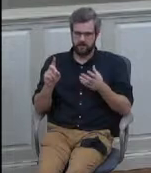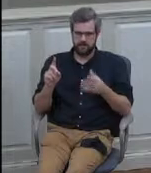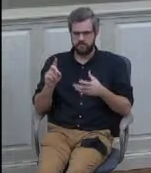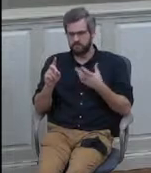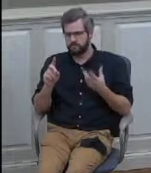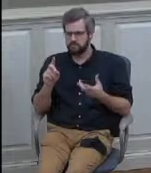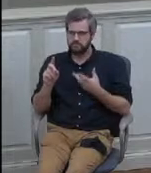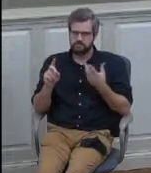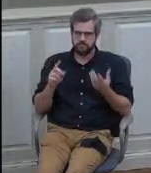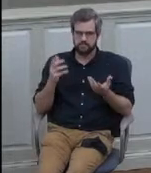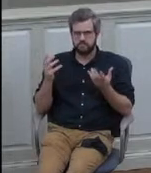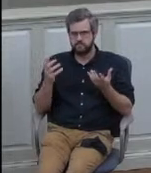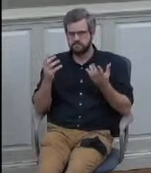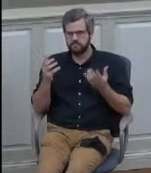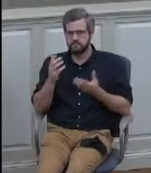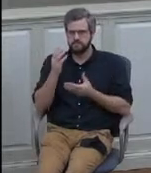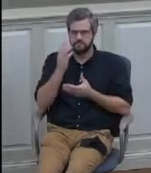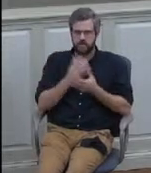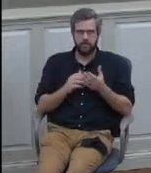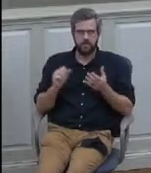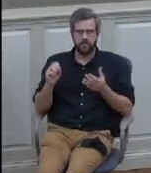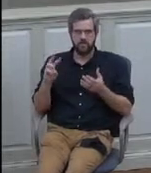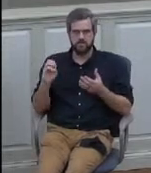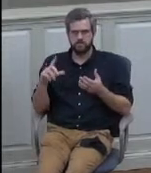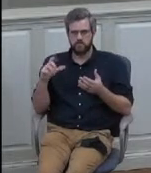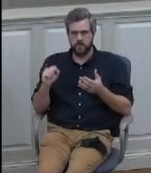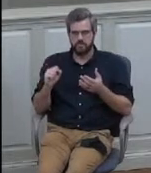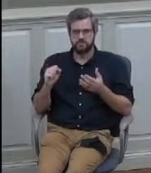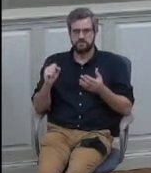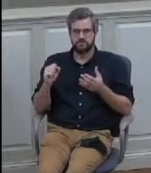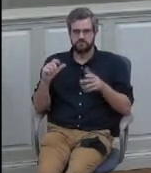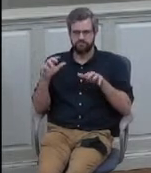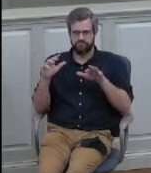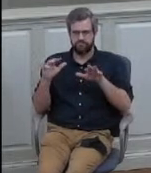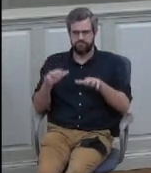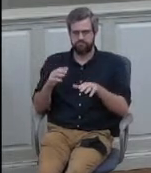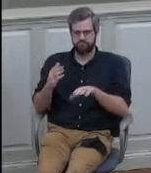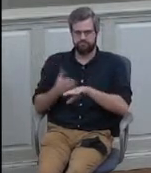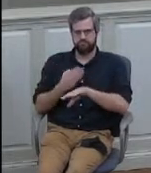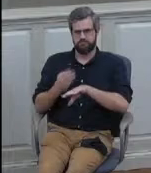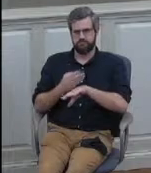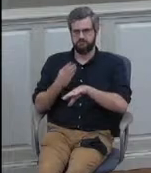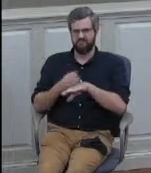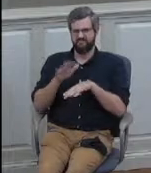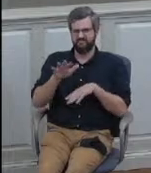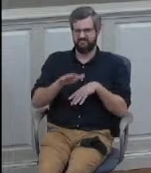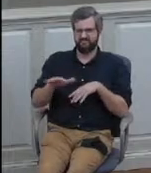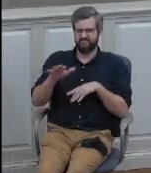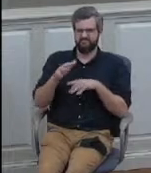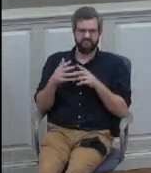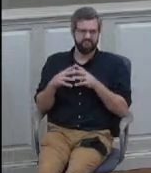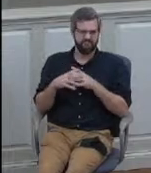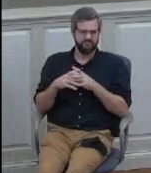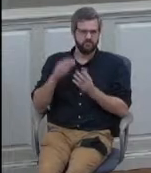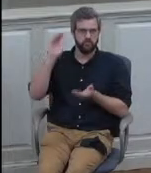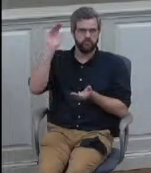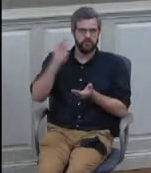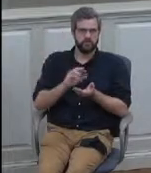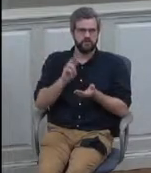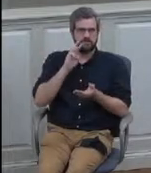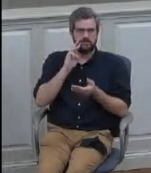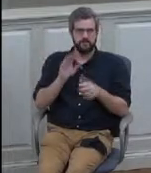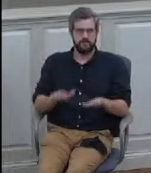redoing some vegetated swales that flowed through that neighborhood. to reduce flooding.